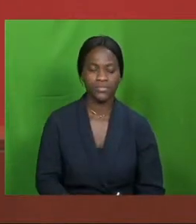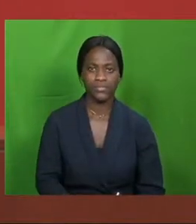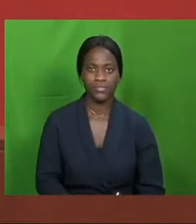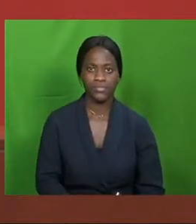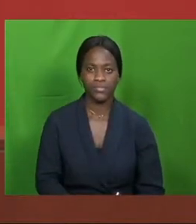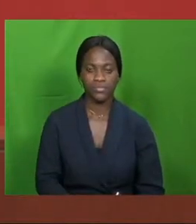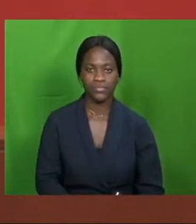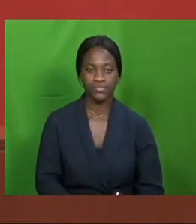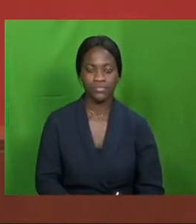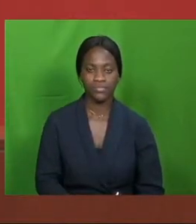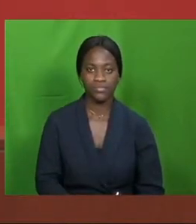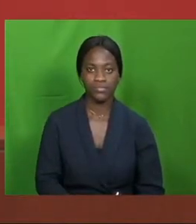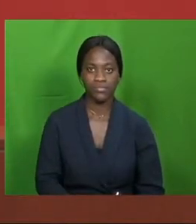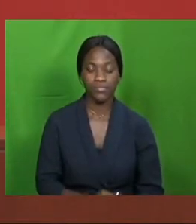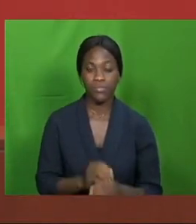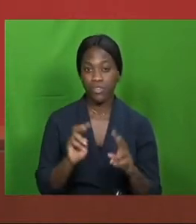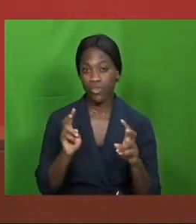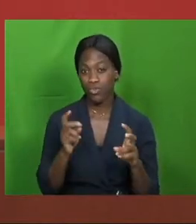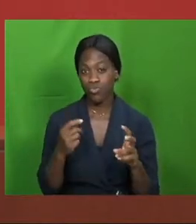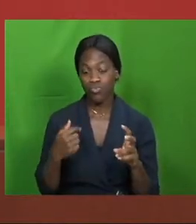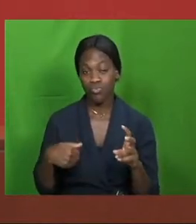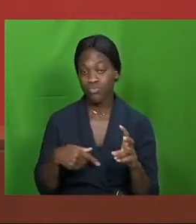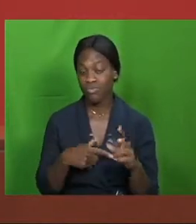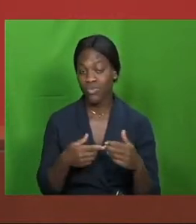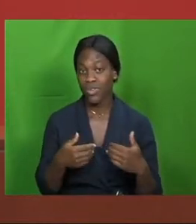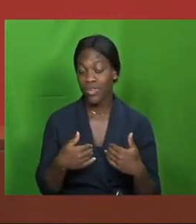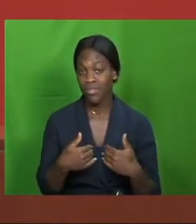on the matter pending before the House,